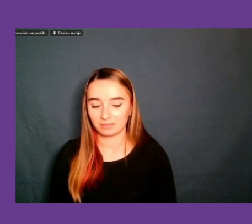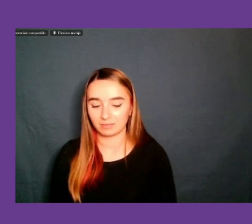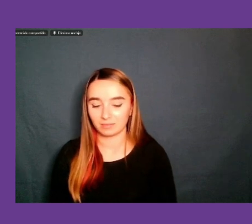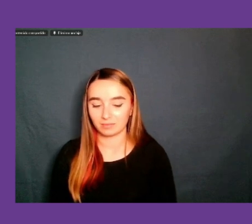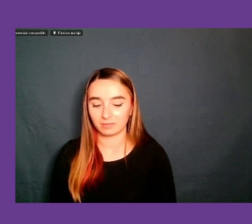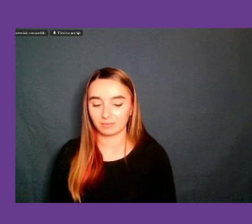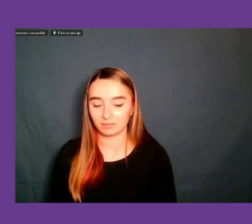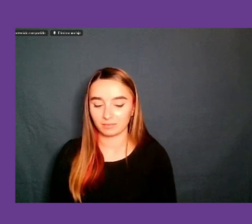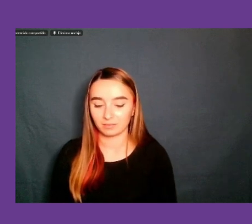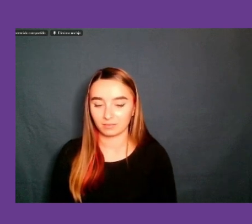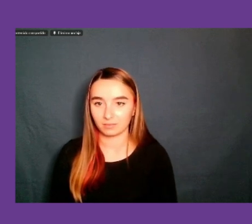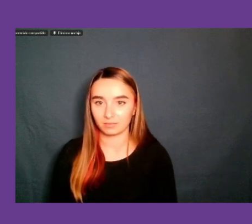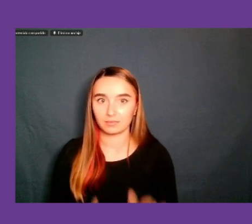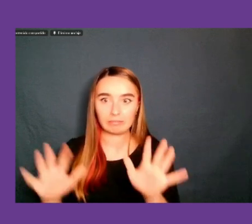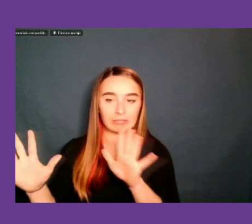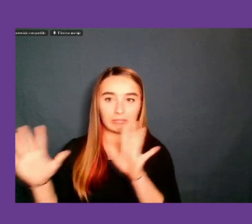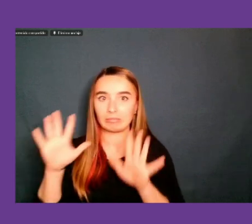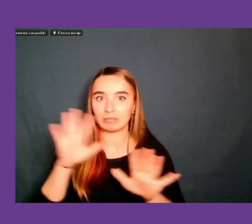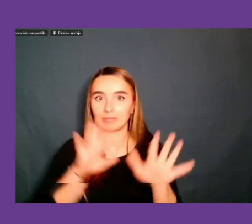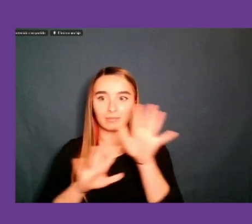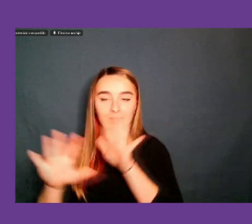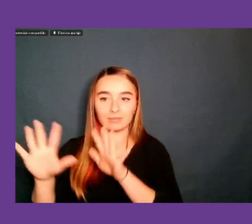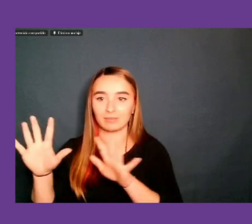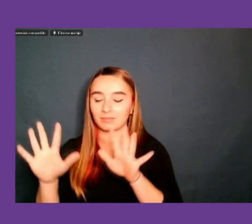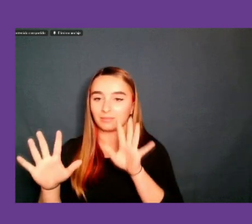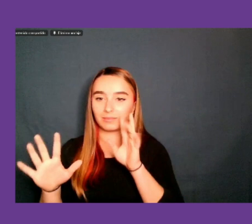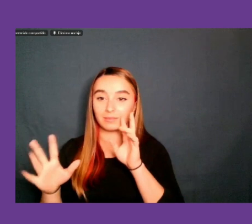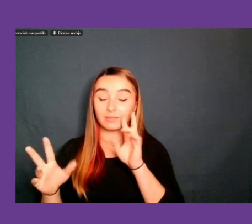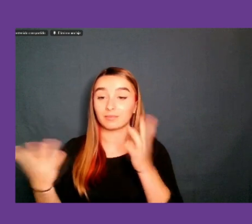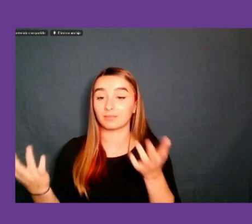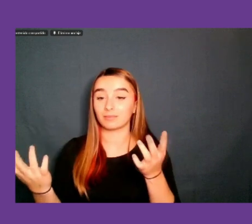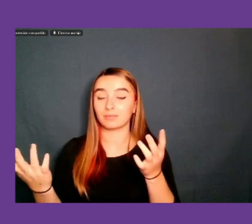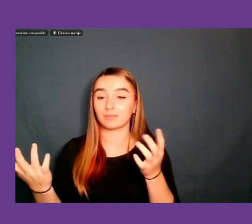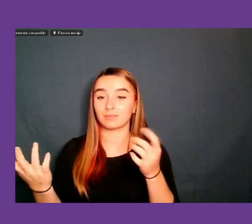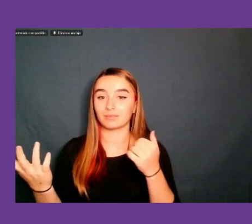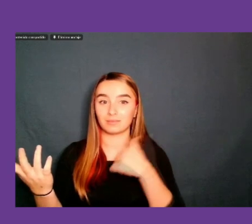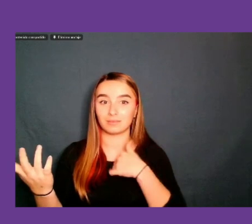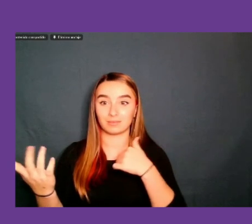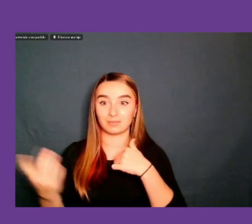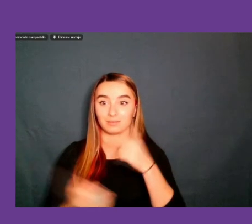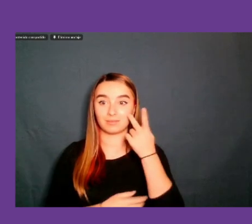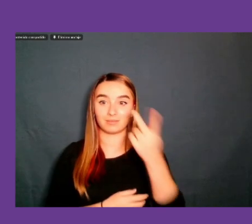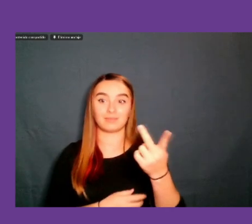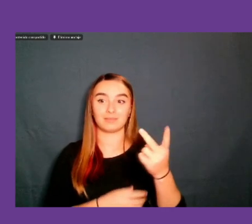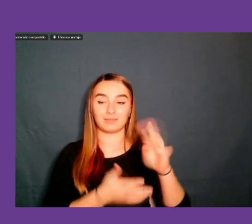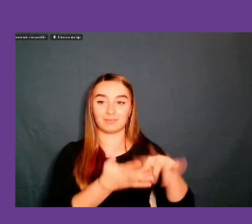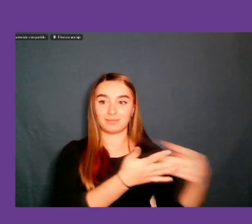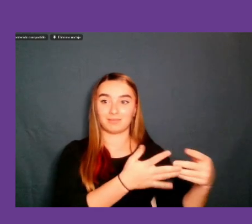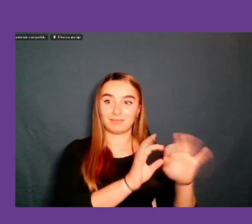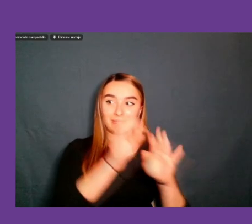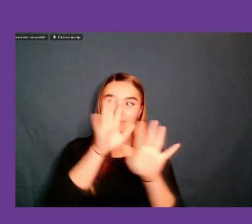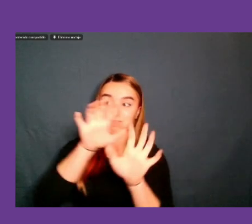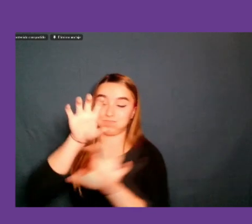Again, it's moving a bit. We saw each other in several, myself and the sign language interpreter. Yes, okay,